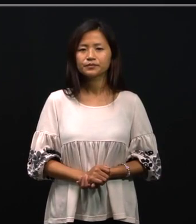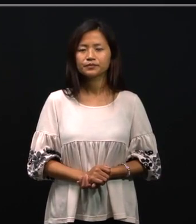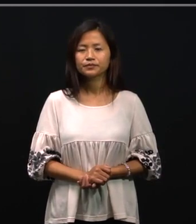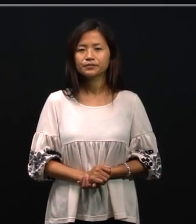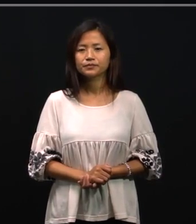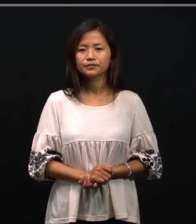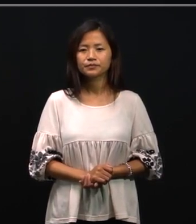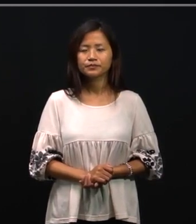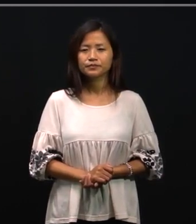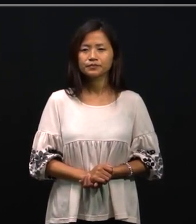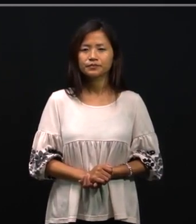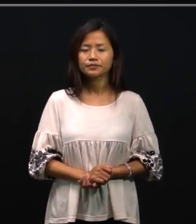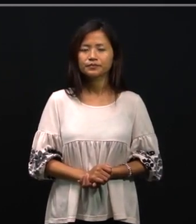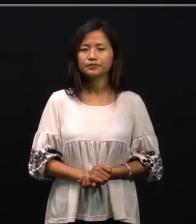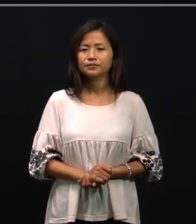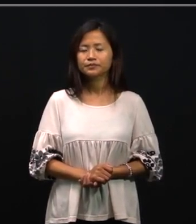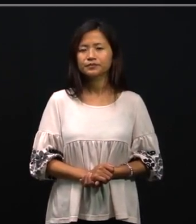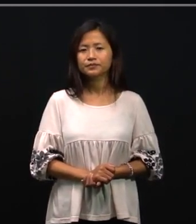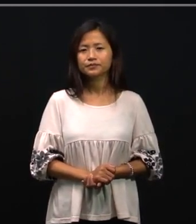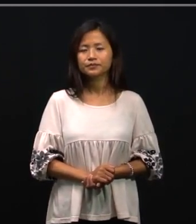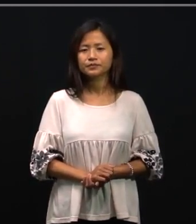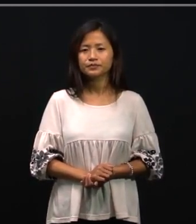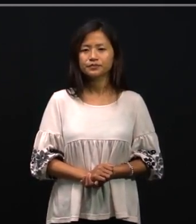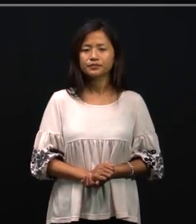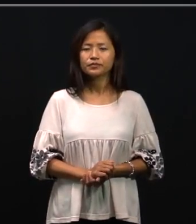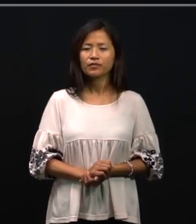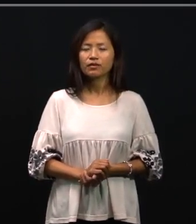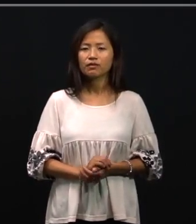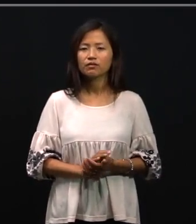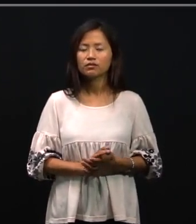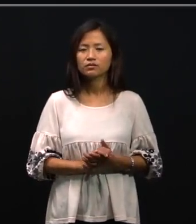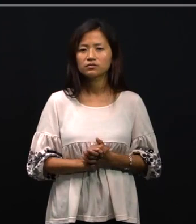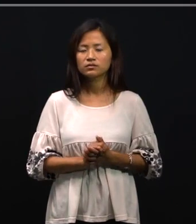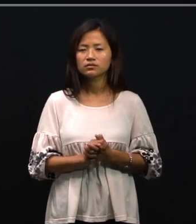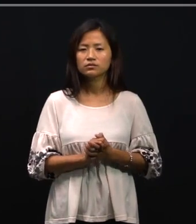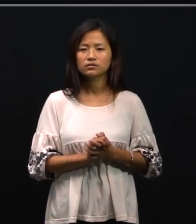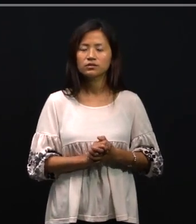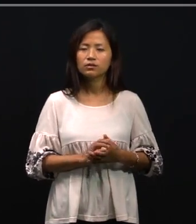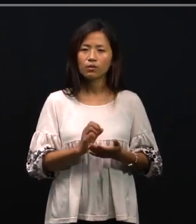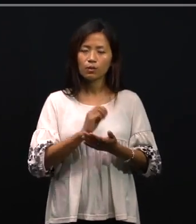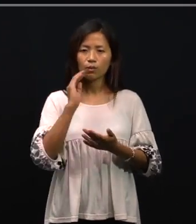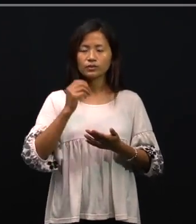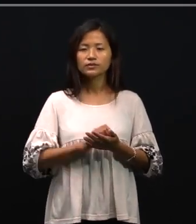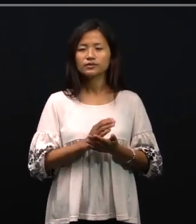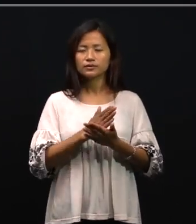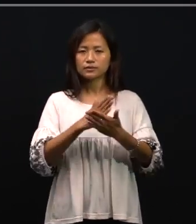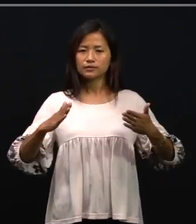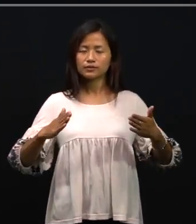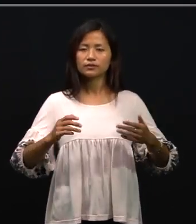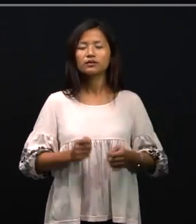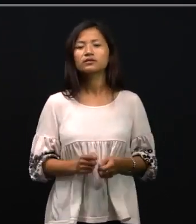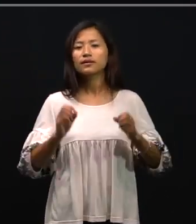is separately underlined when they are handwritten. When it is, when the scientific names are written with hands, they are separately